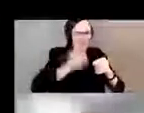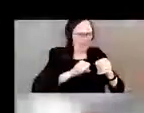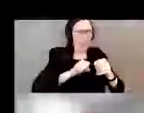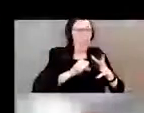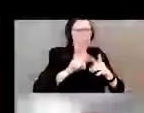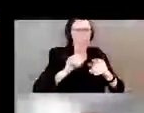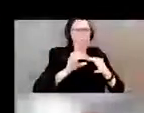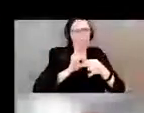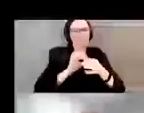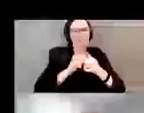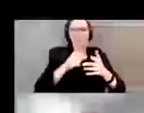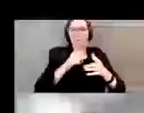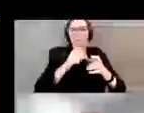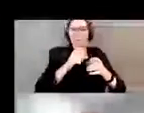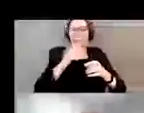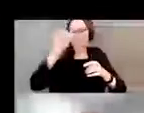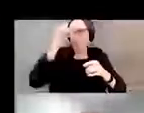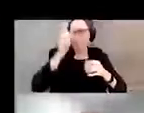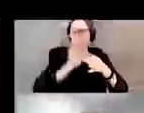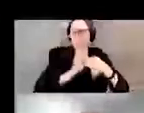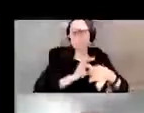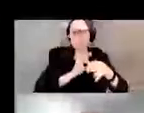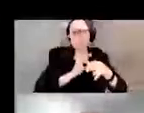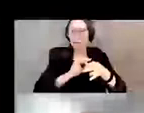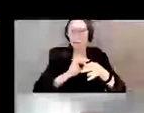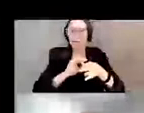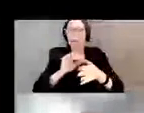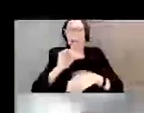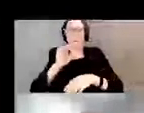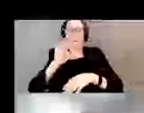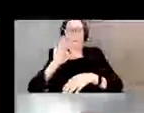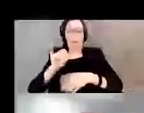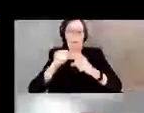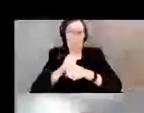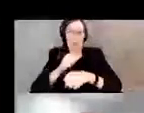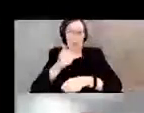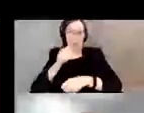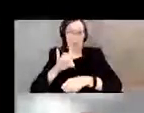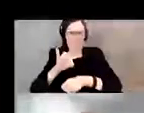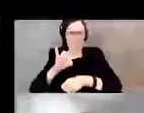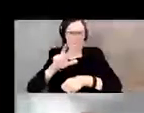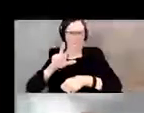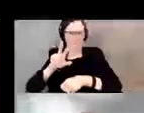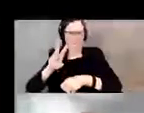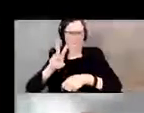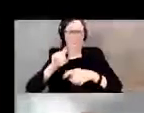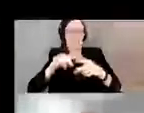India. By 1839 or 1836, these are the last two warlords